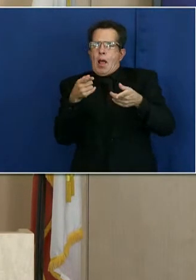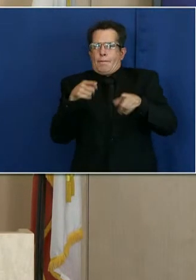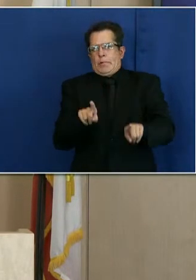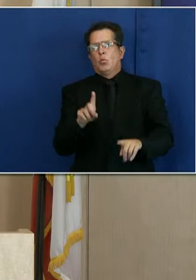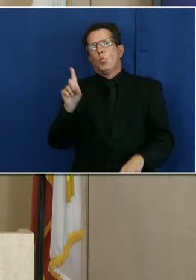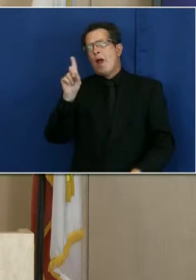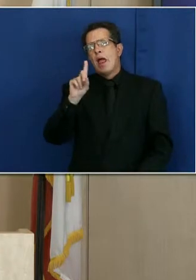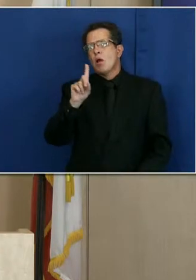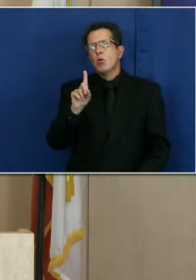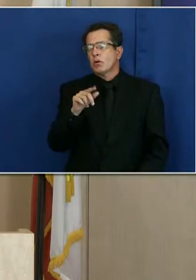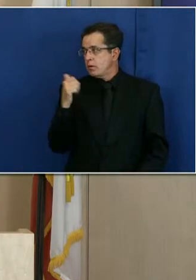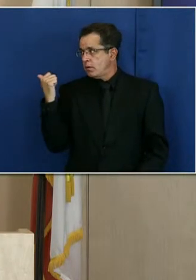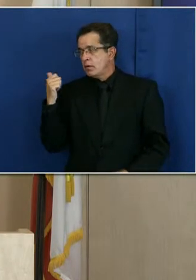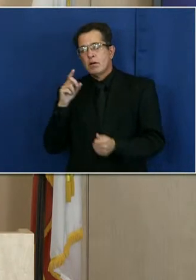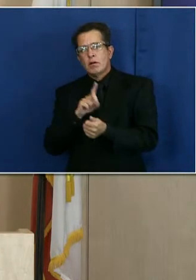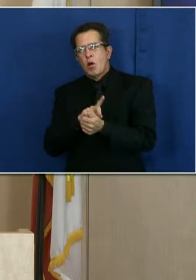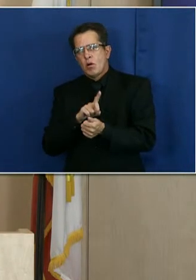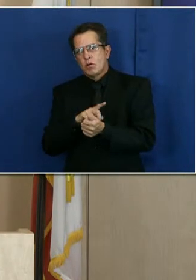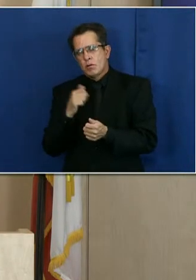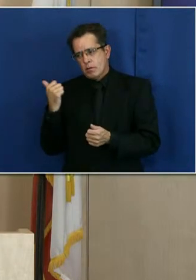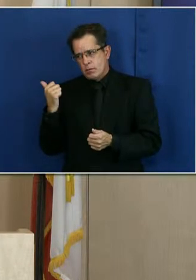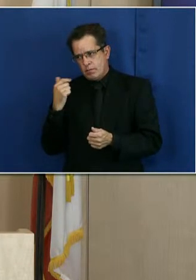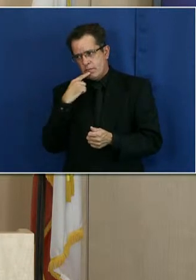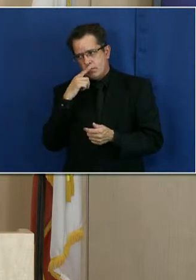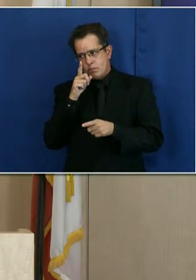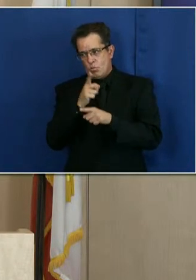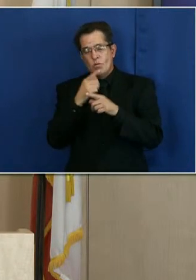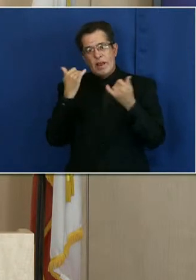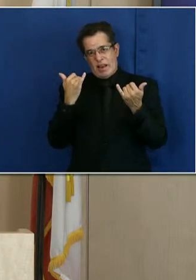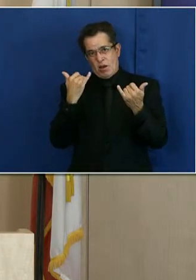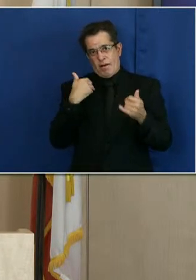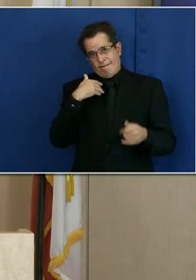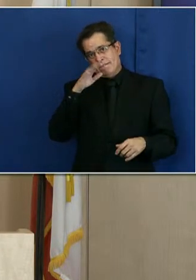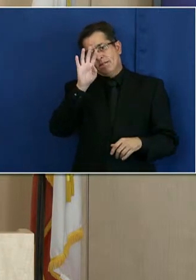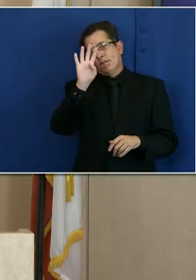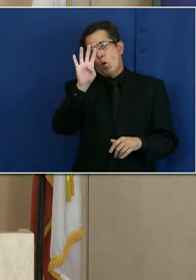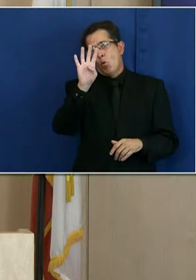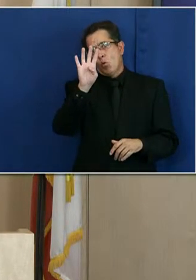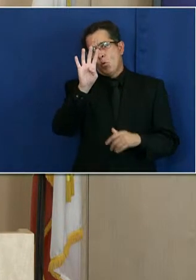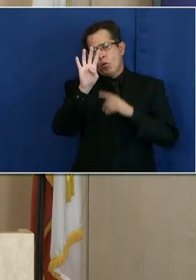We have, at this point, I believe, 4